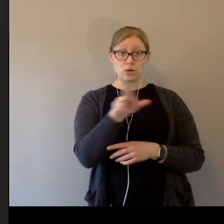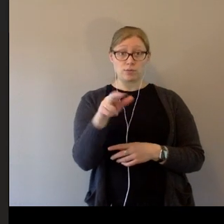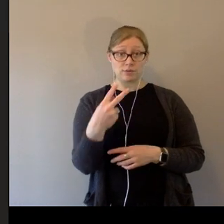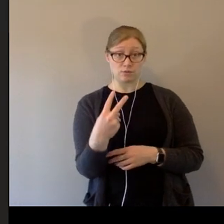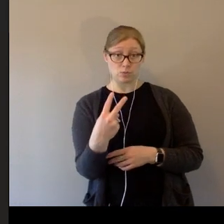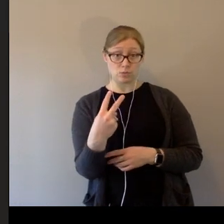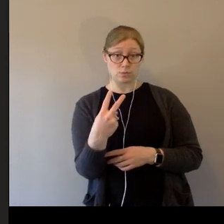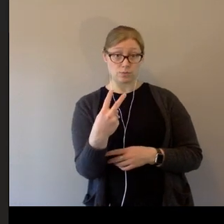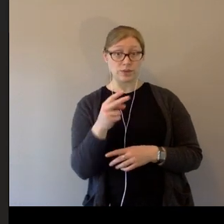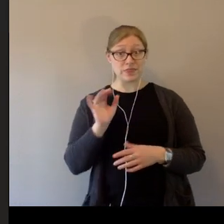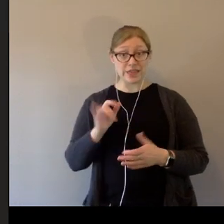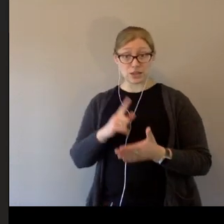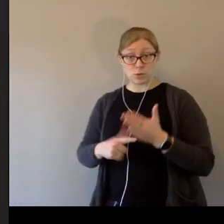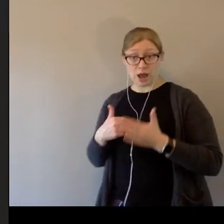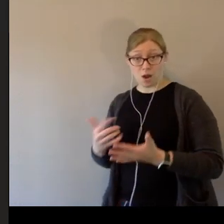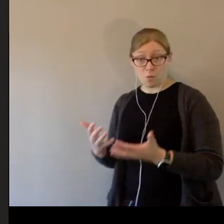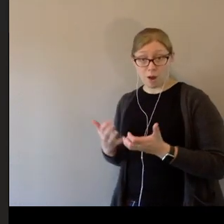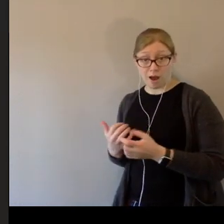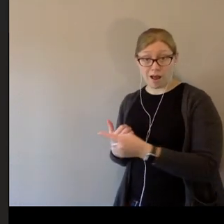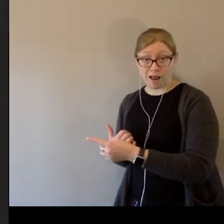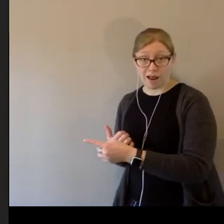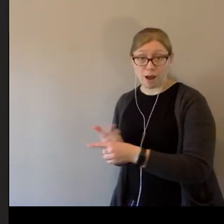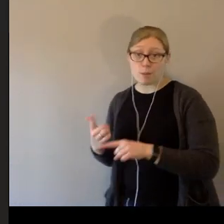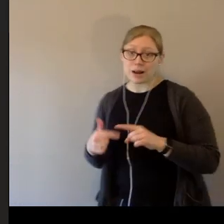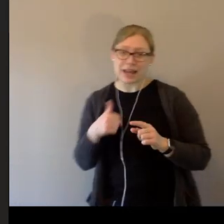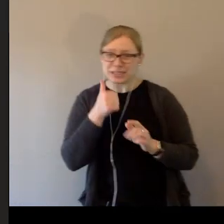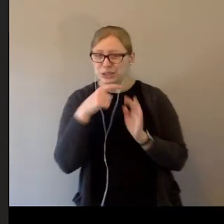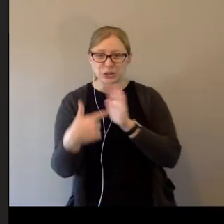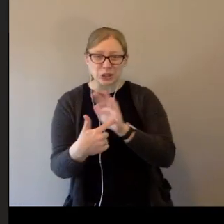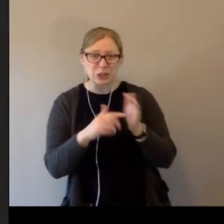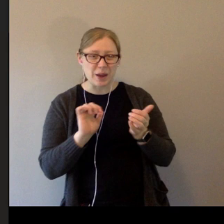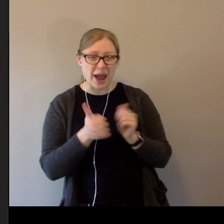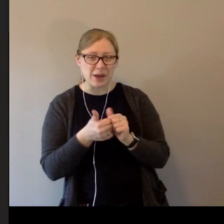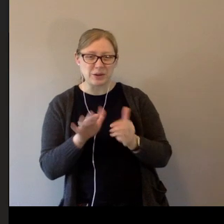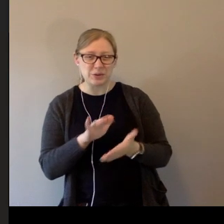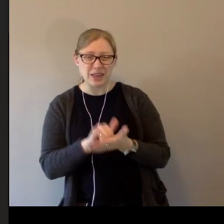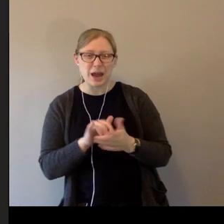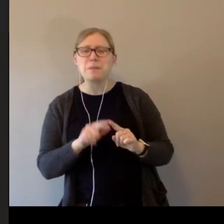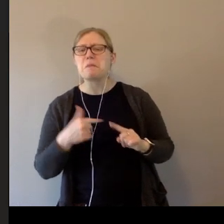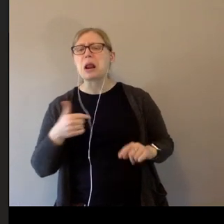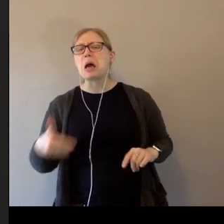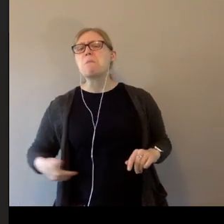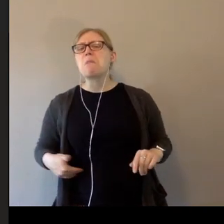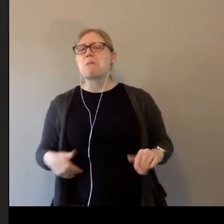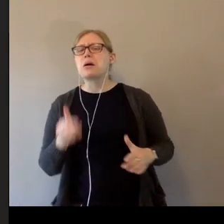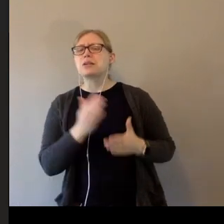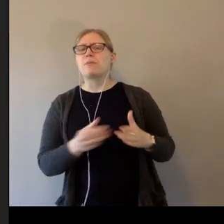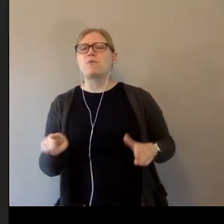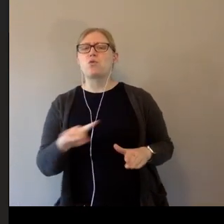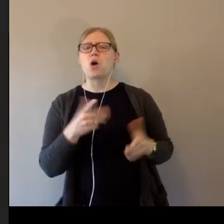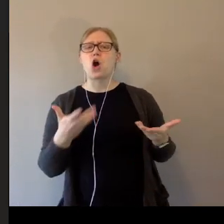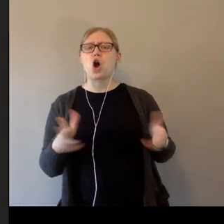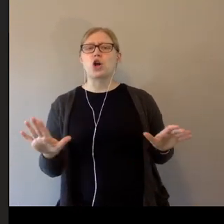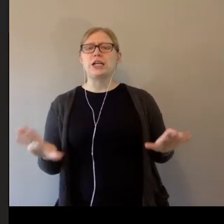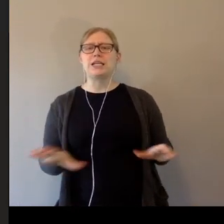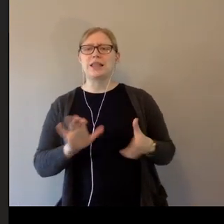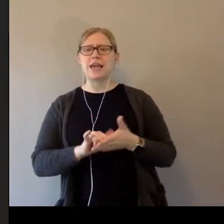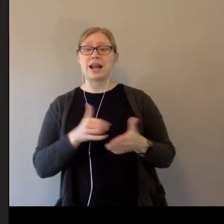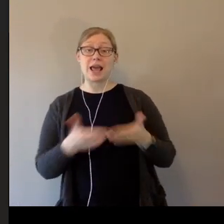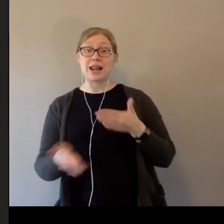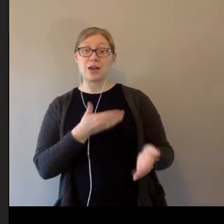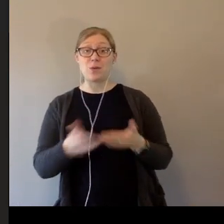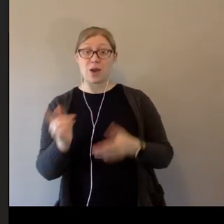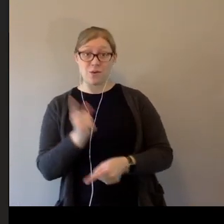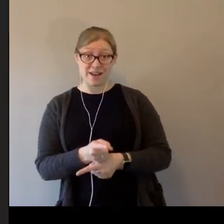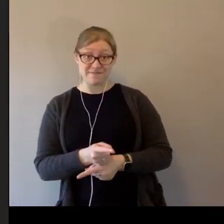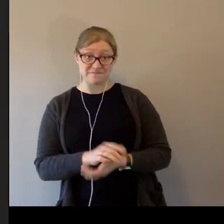of 2. But of course, I didn't show you how to simplify that, but I bet some of you did anyway. So that's